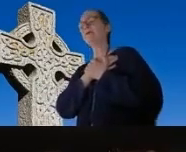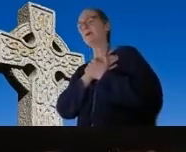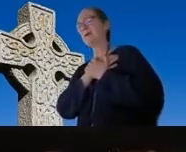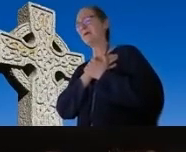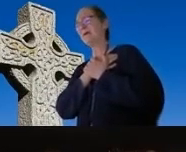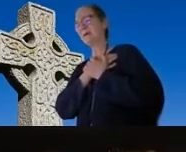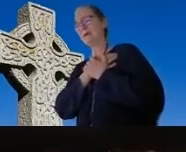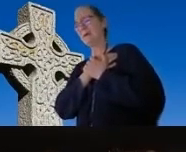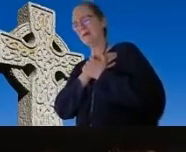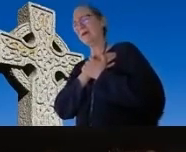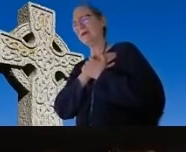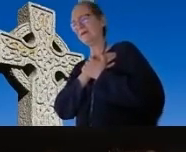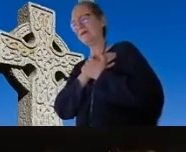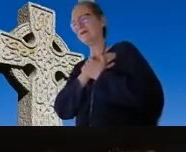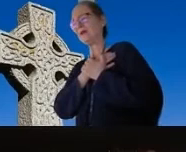Fick